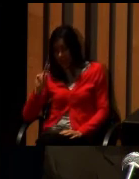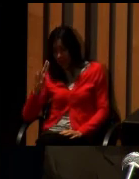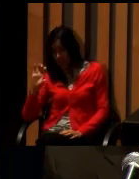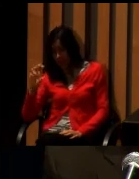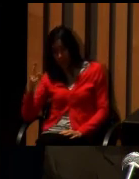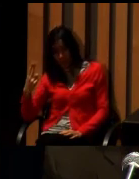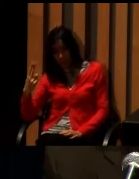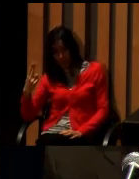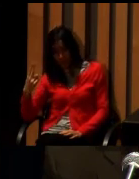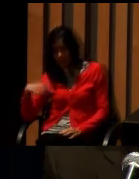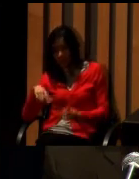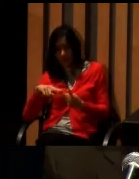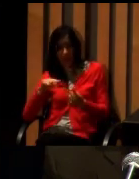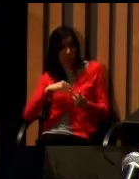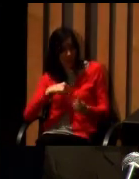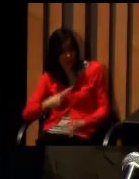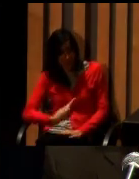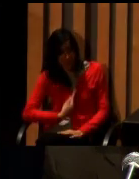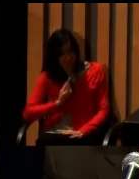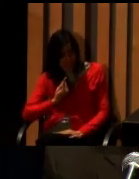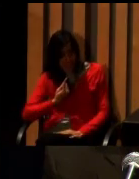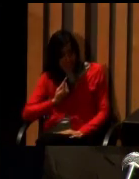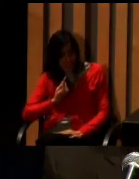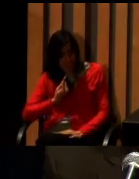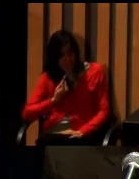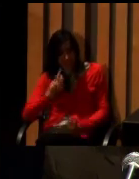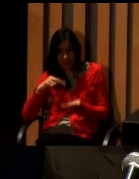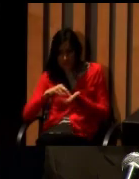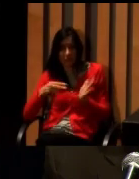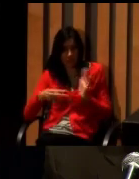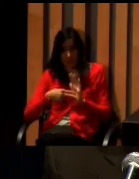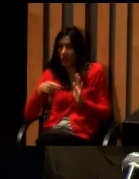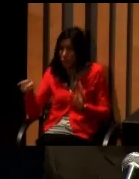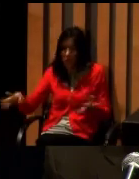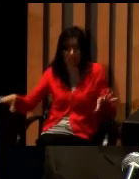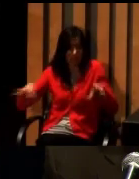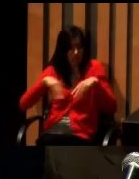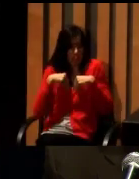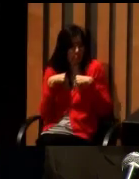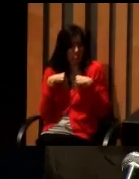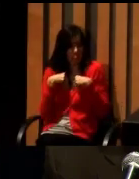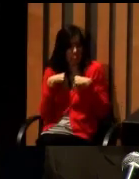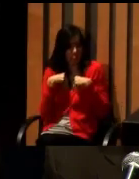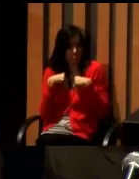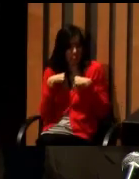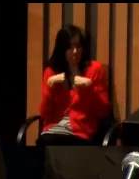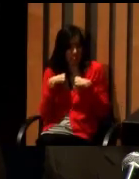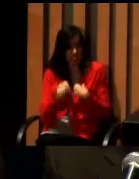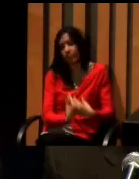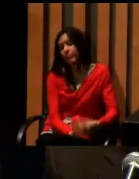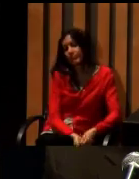say, I'm offended, and therefore we should regard their truth as truth.